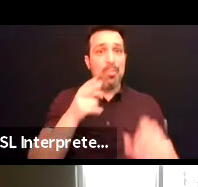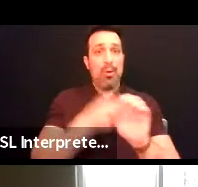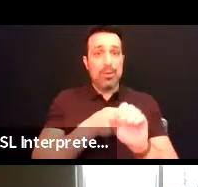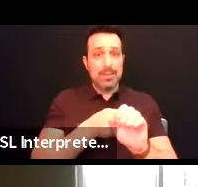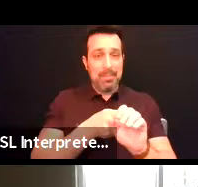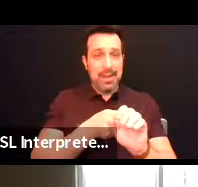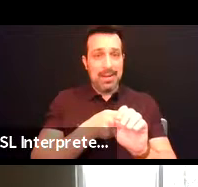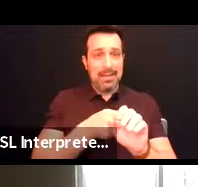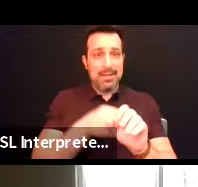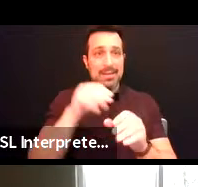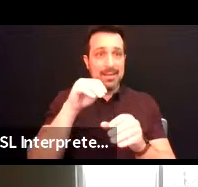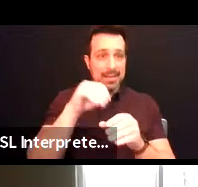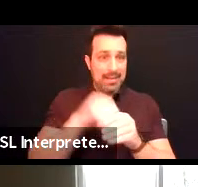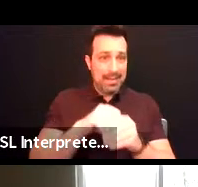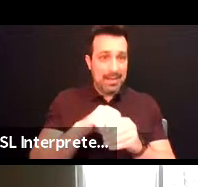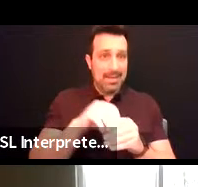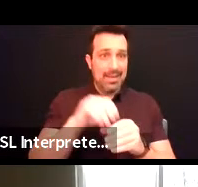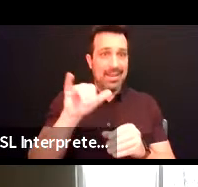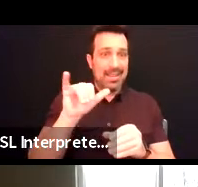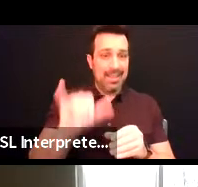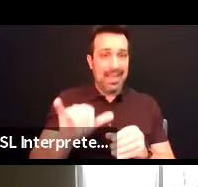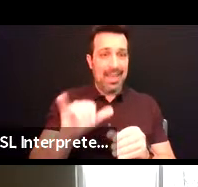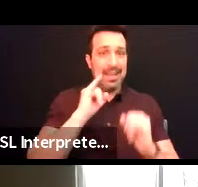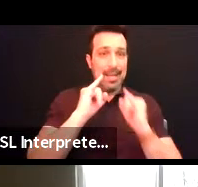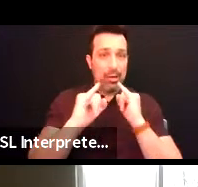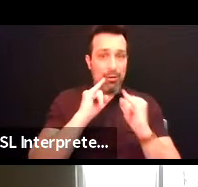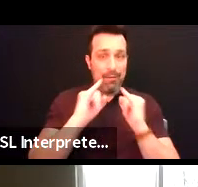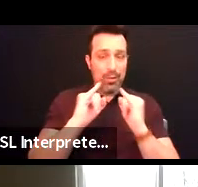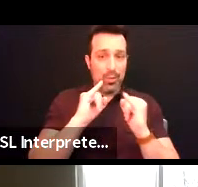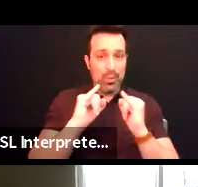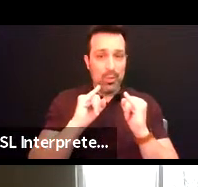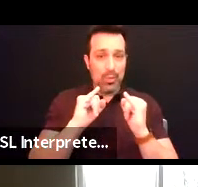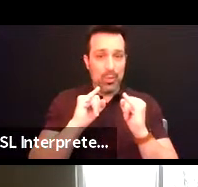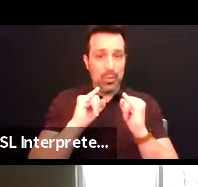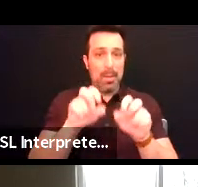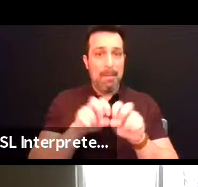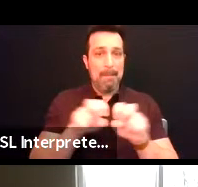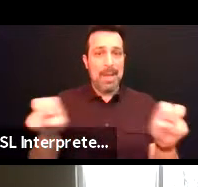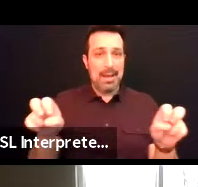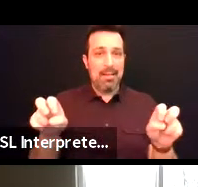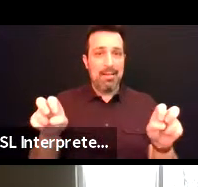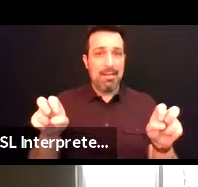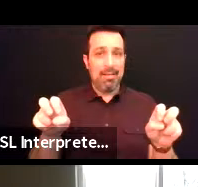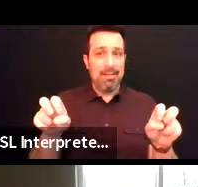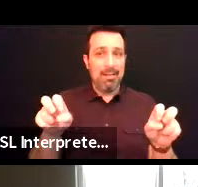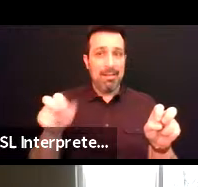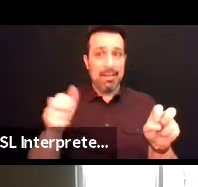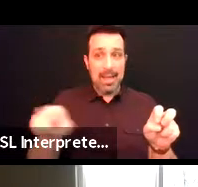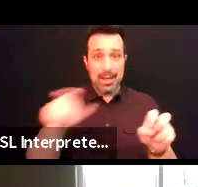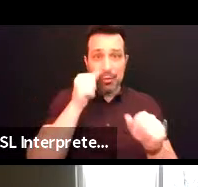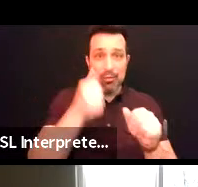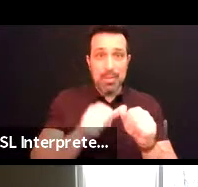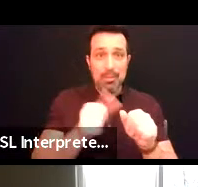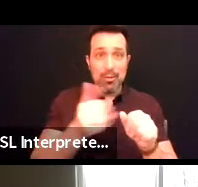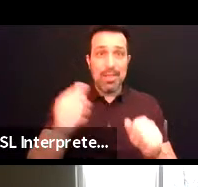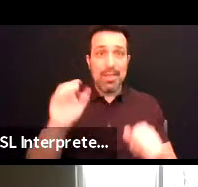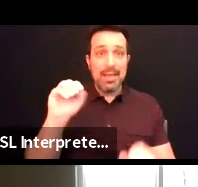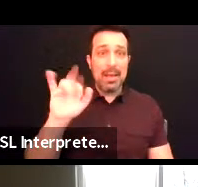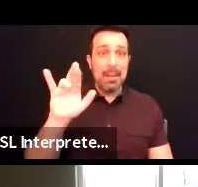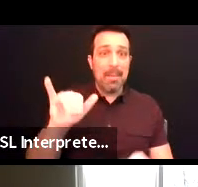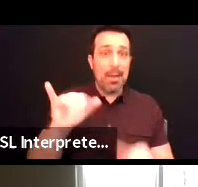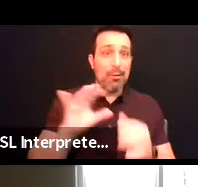participate in this interview panel? Does anyone remember anything that Mary might